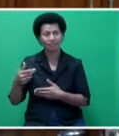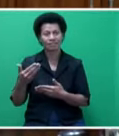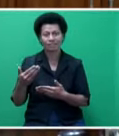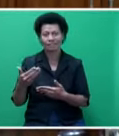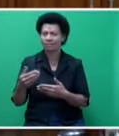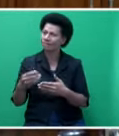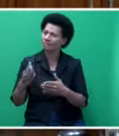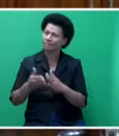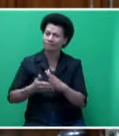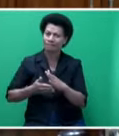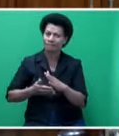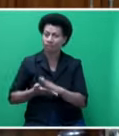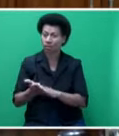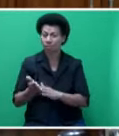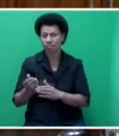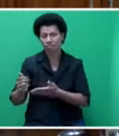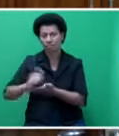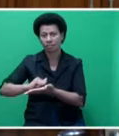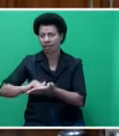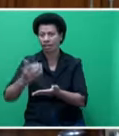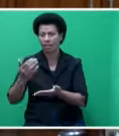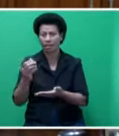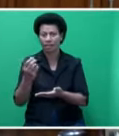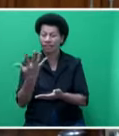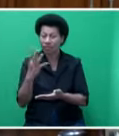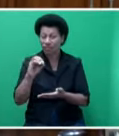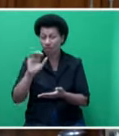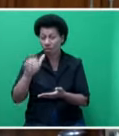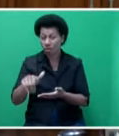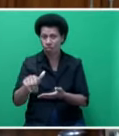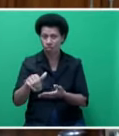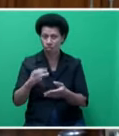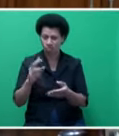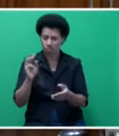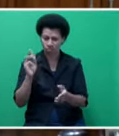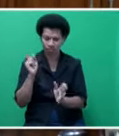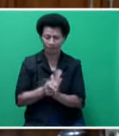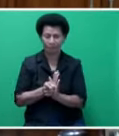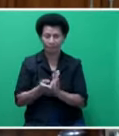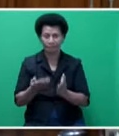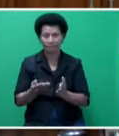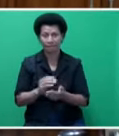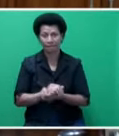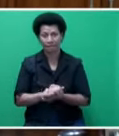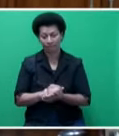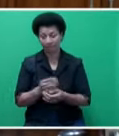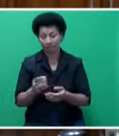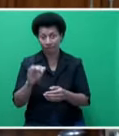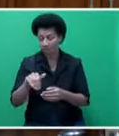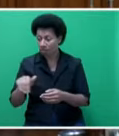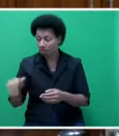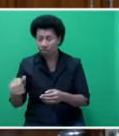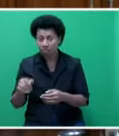insecurity, he went around and purchased 50 homes in 1 week because he was getting bargain sale prices. People whose homes were at that